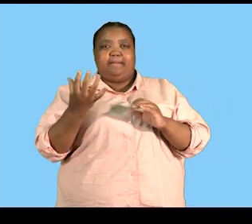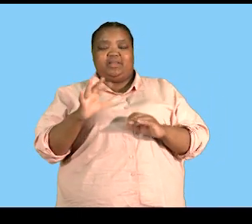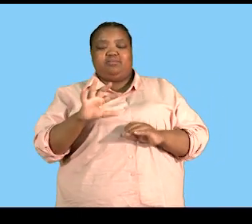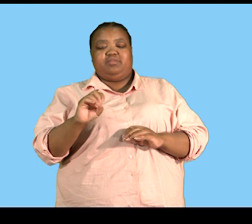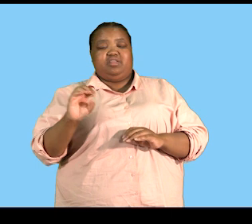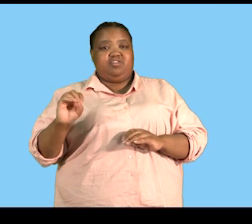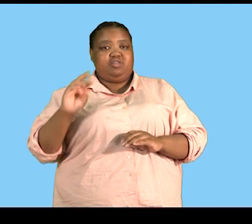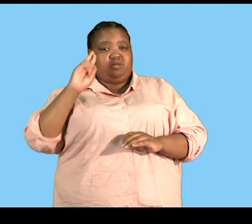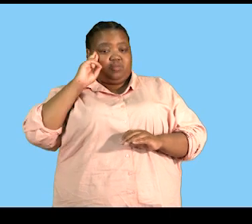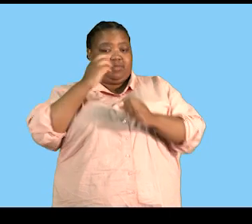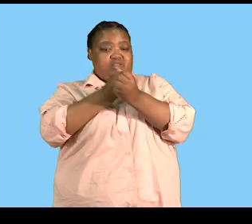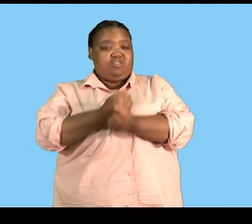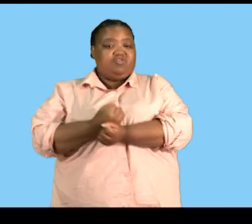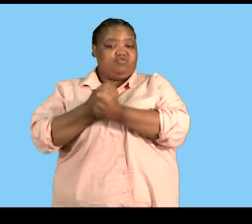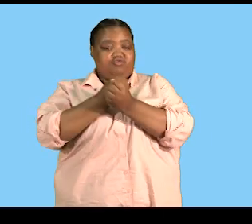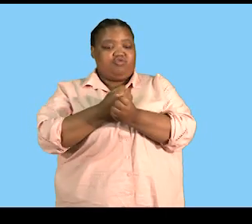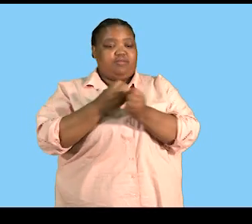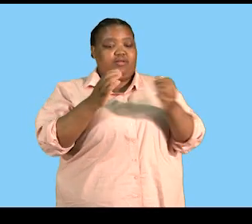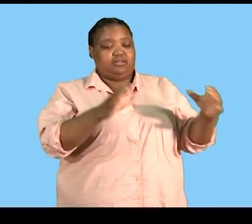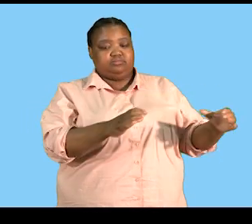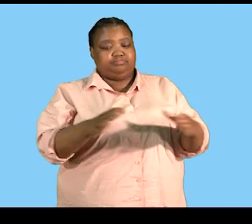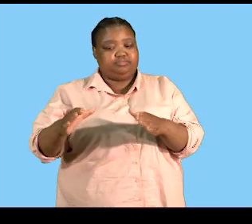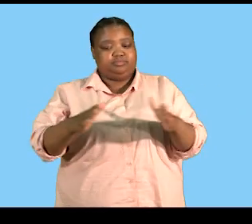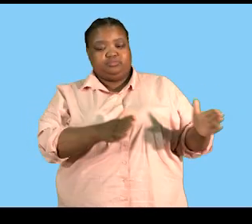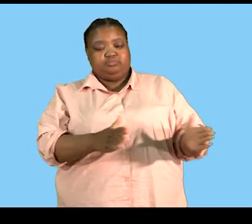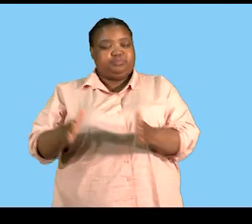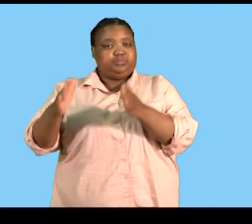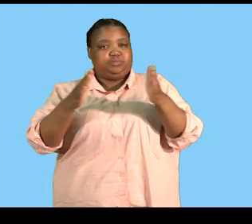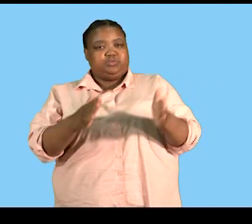truck transports a load of